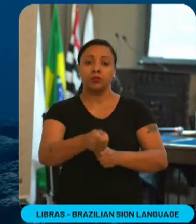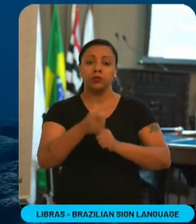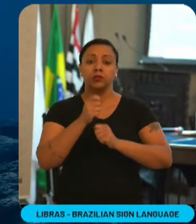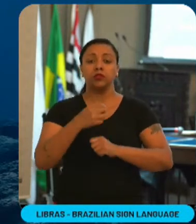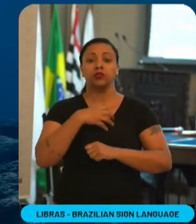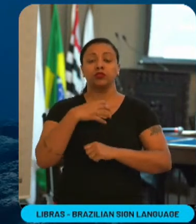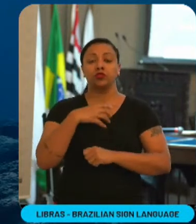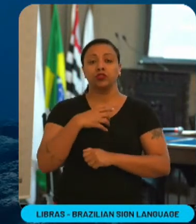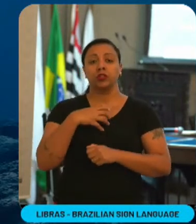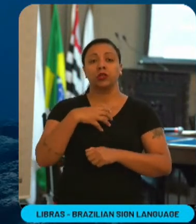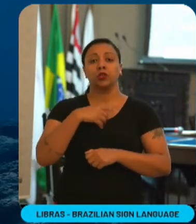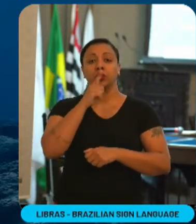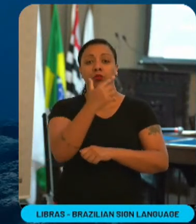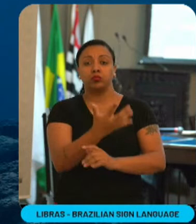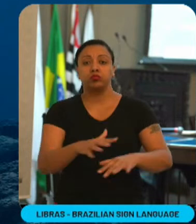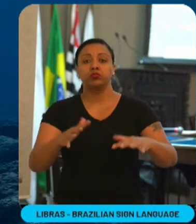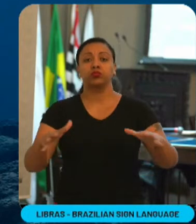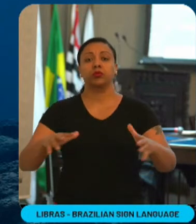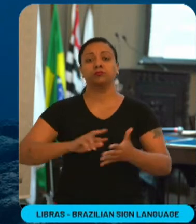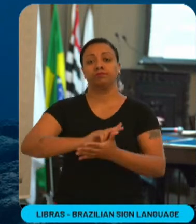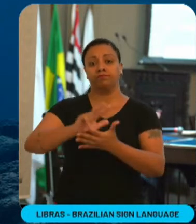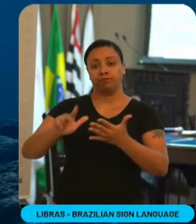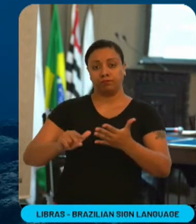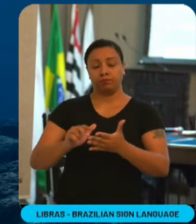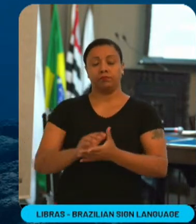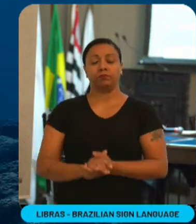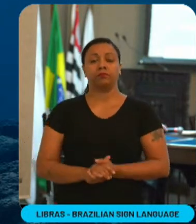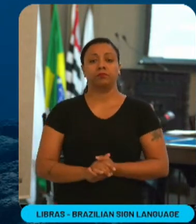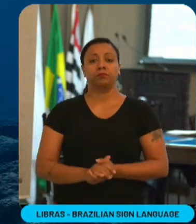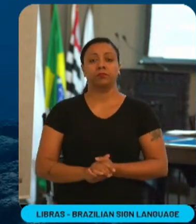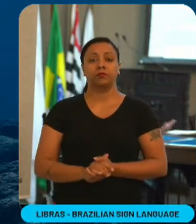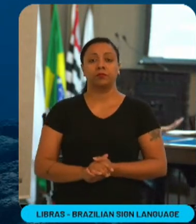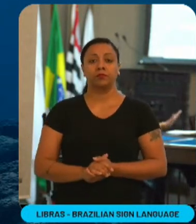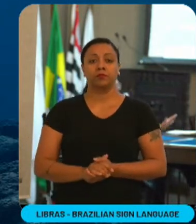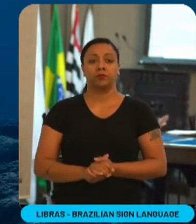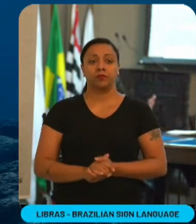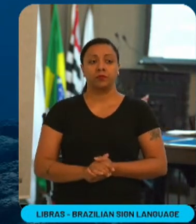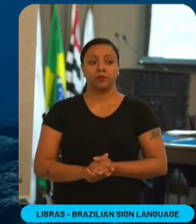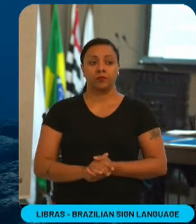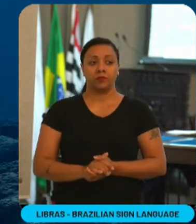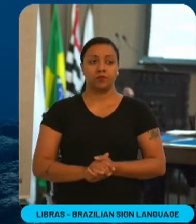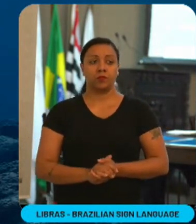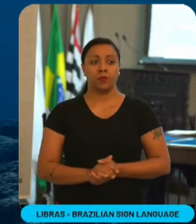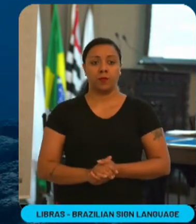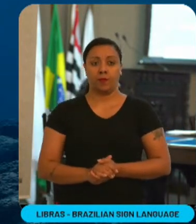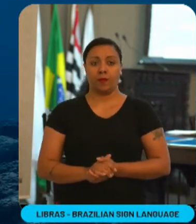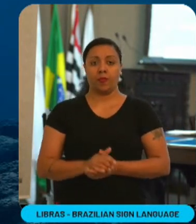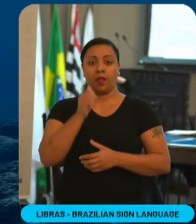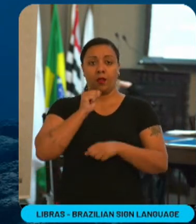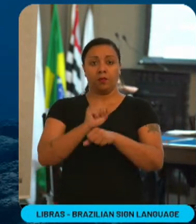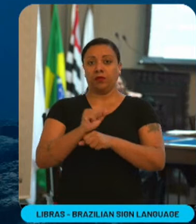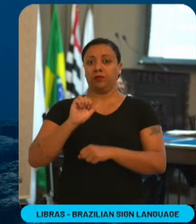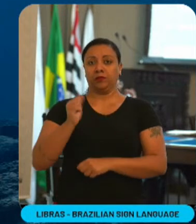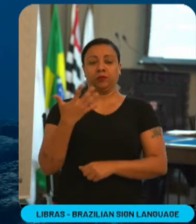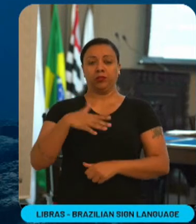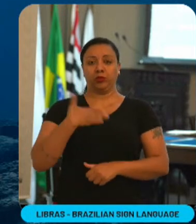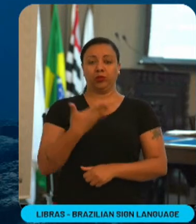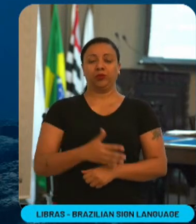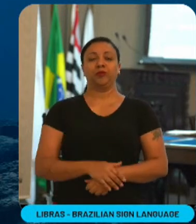stocks, to fishing stocks, the preservation of marine fauna, and so on and so forth. Okay,